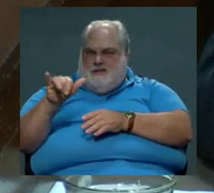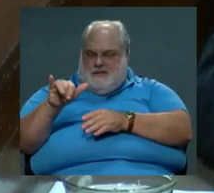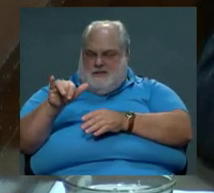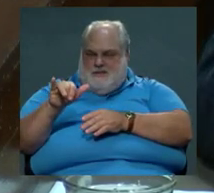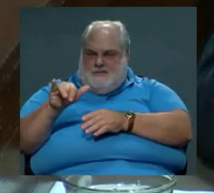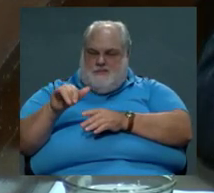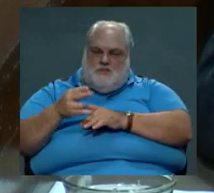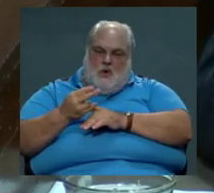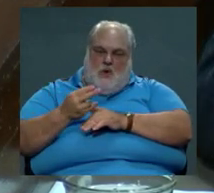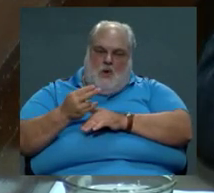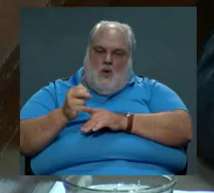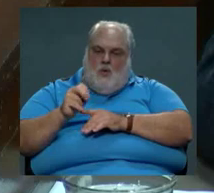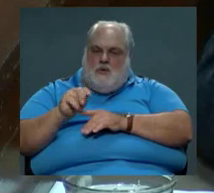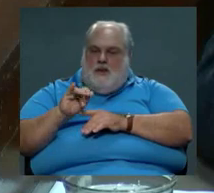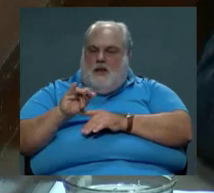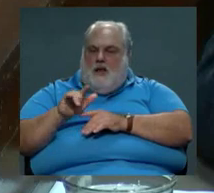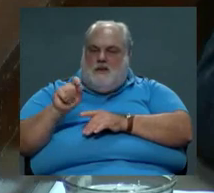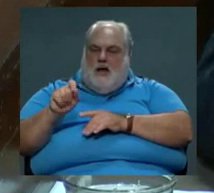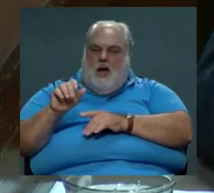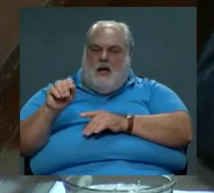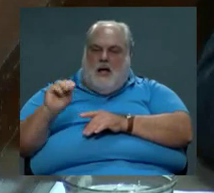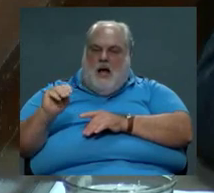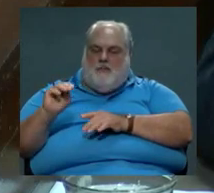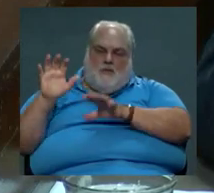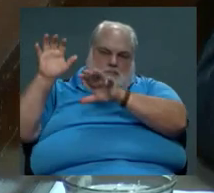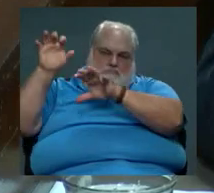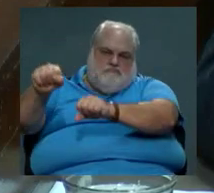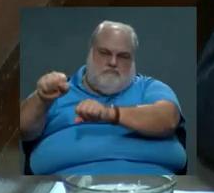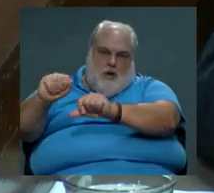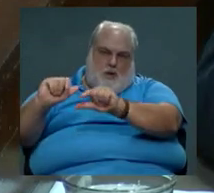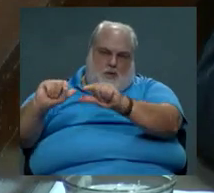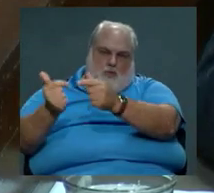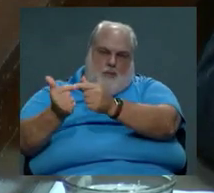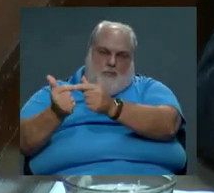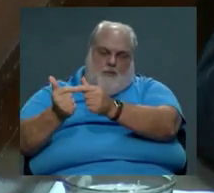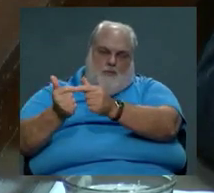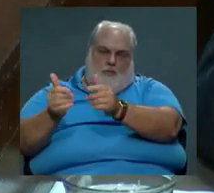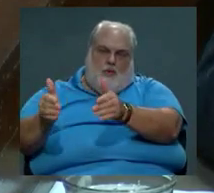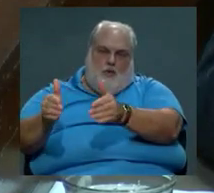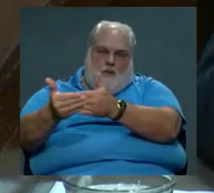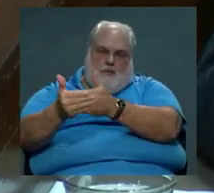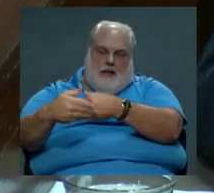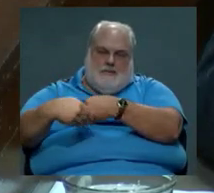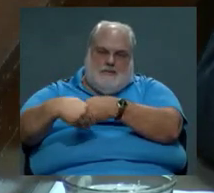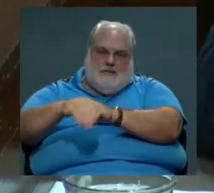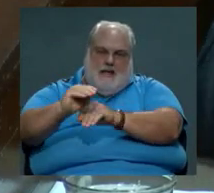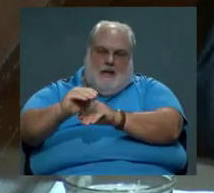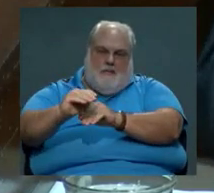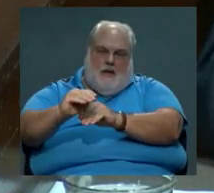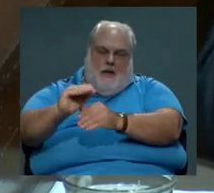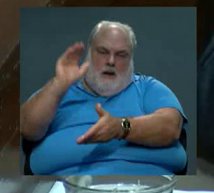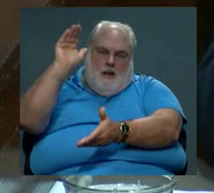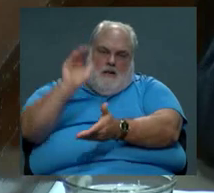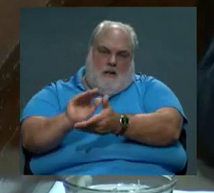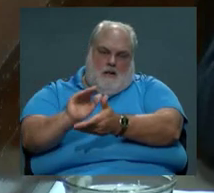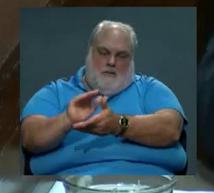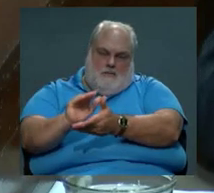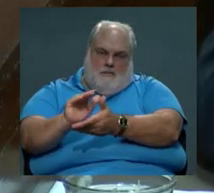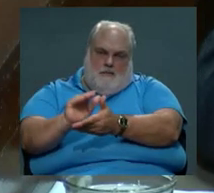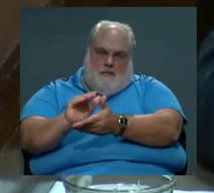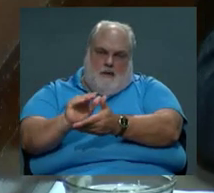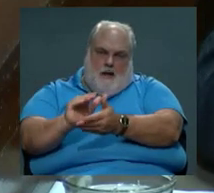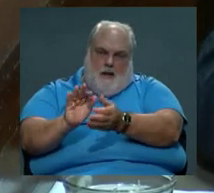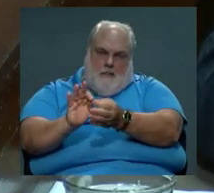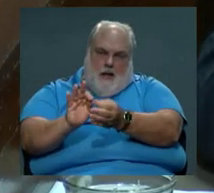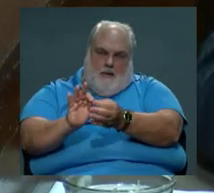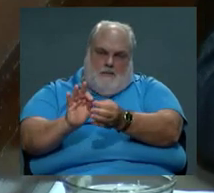which arrange to get a group of rooms, and then they will sell them on behalf of the local hotel.